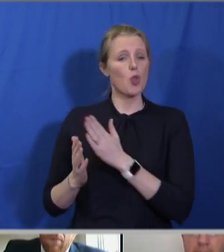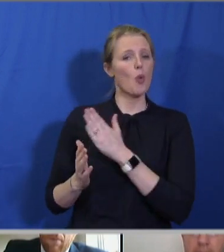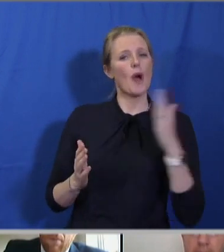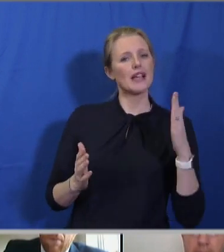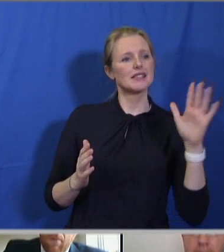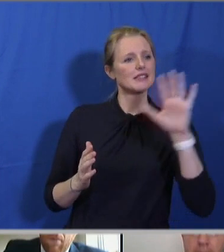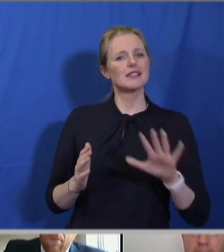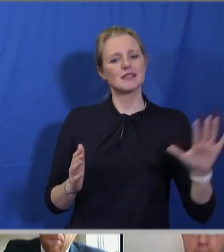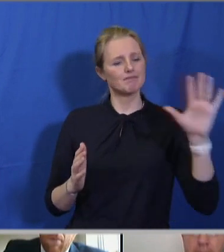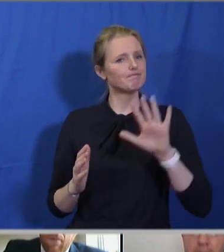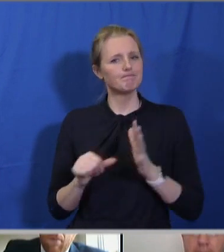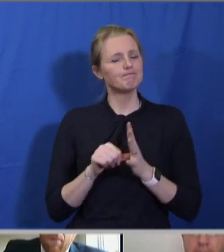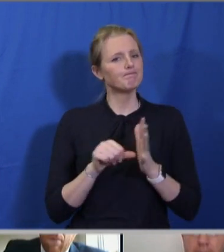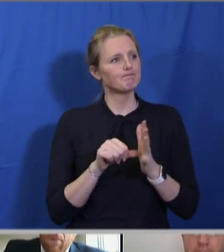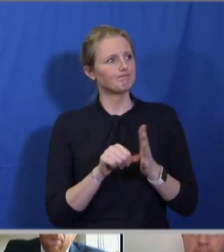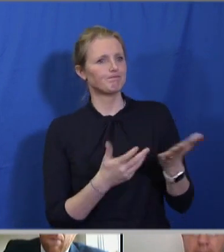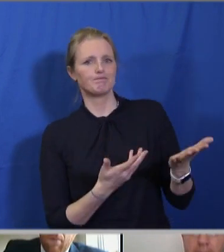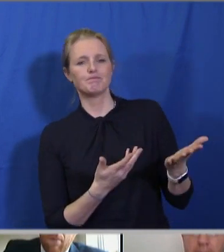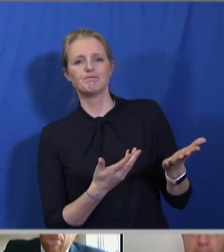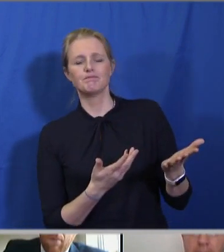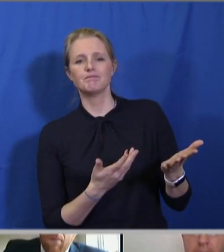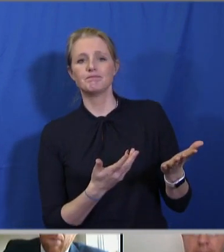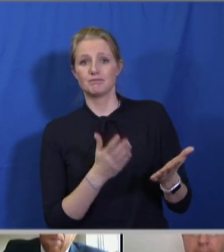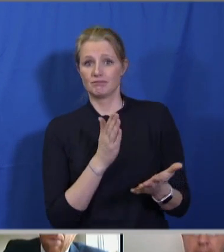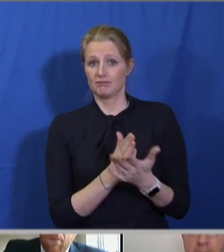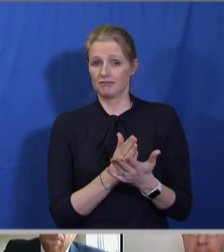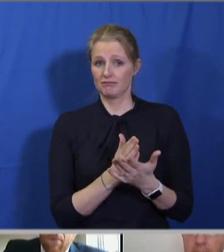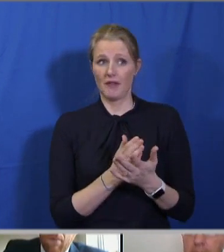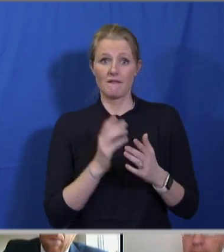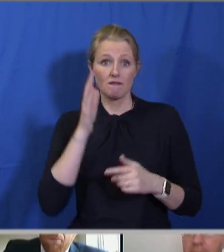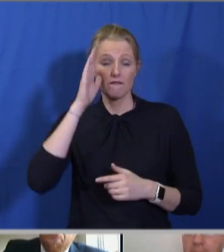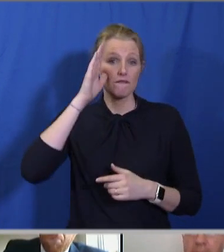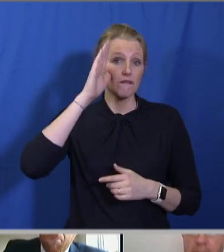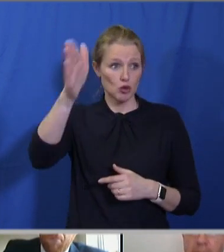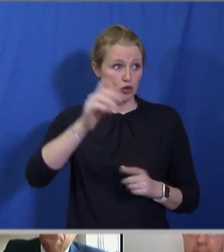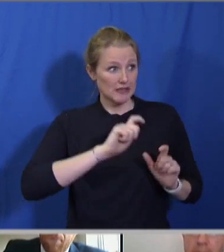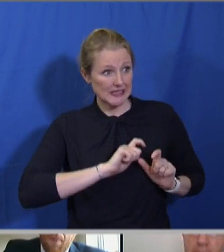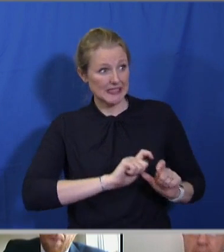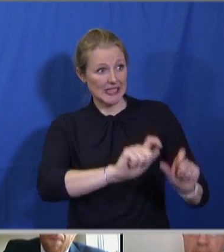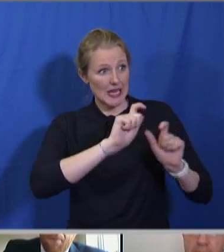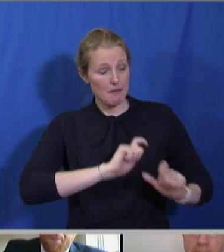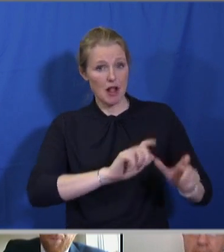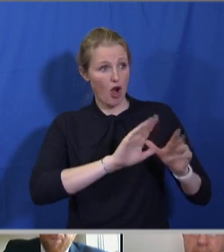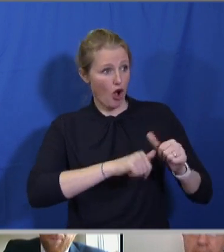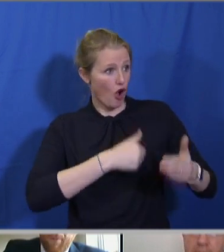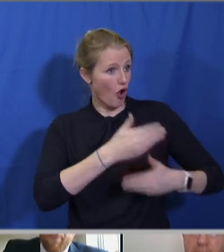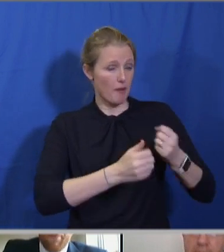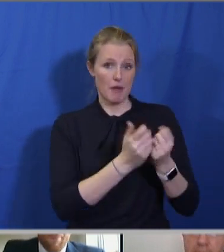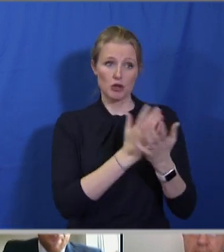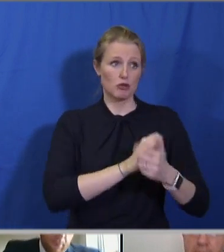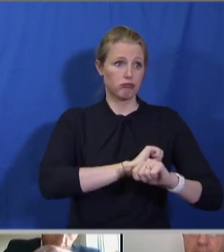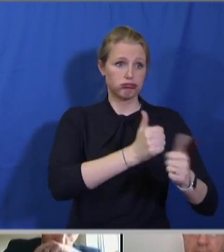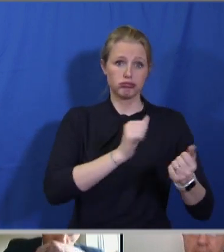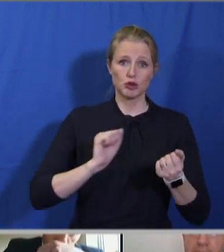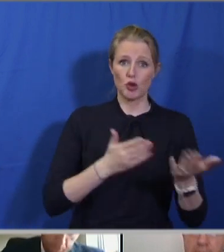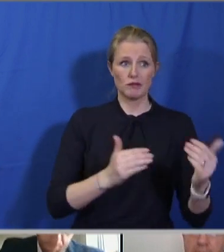the province, and that sustainability going forward into the future. So what more work is being done to ensure that